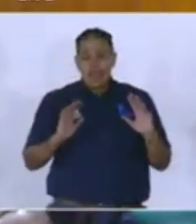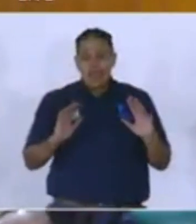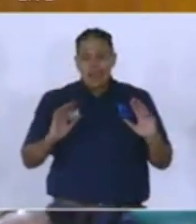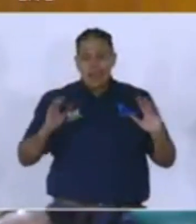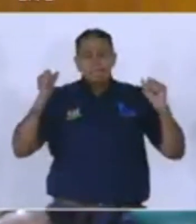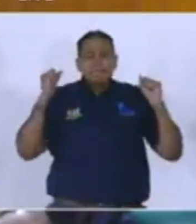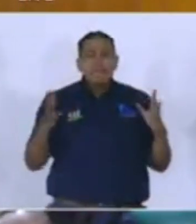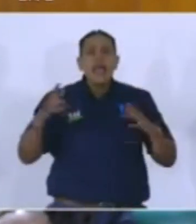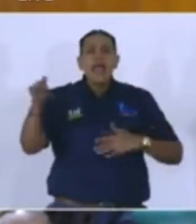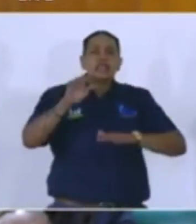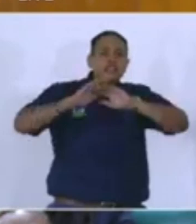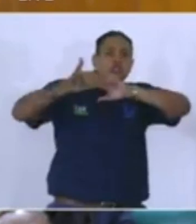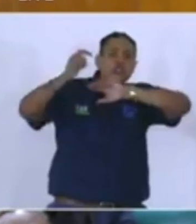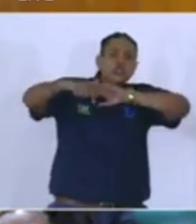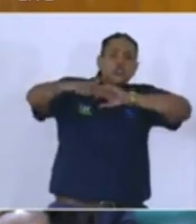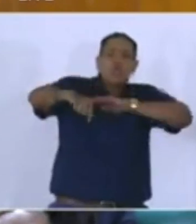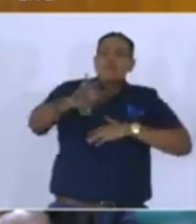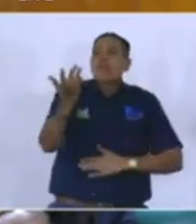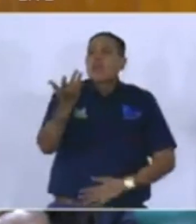there are many in Jamaica